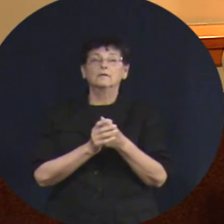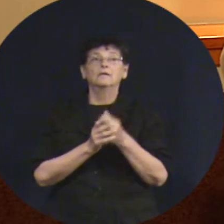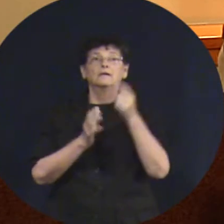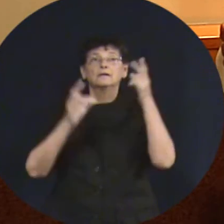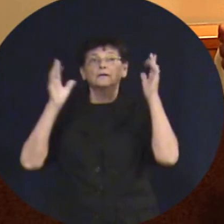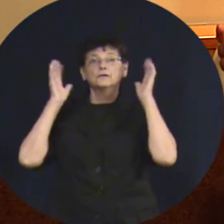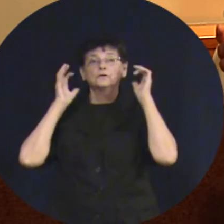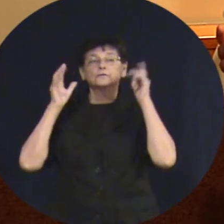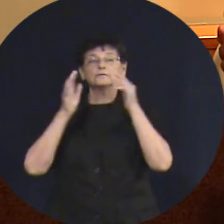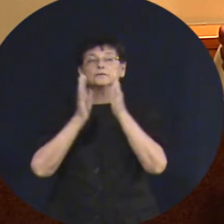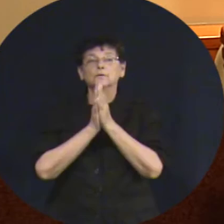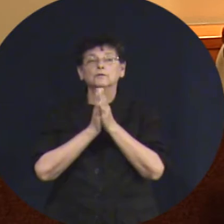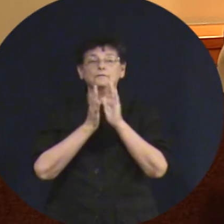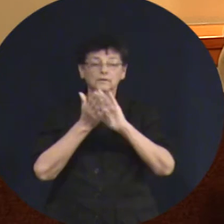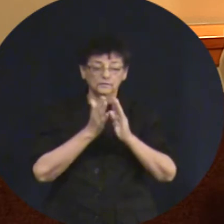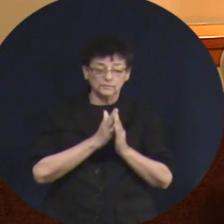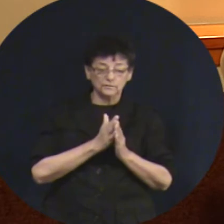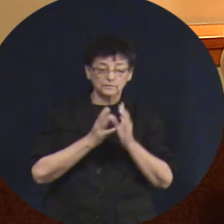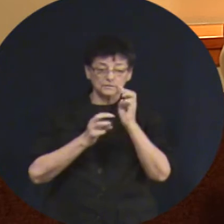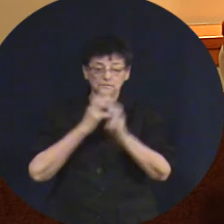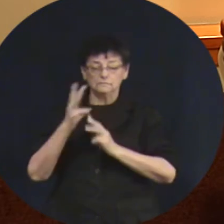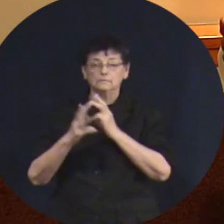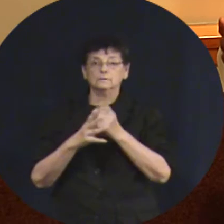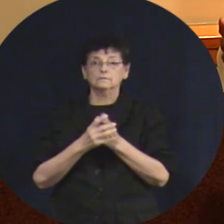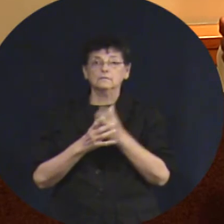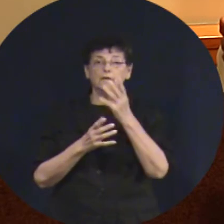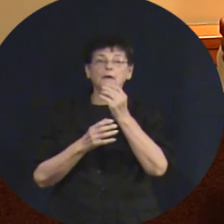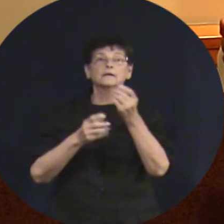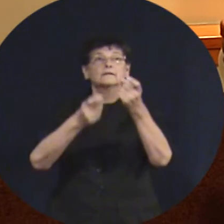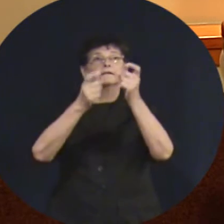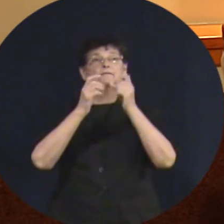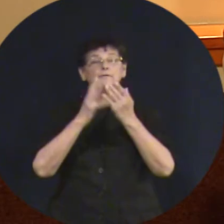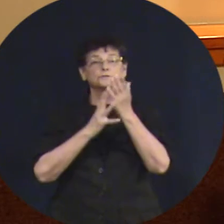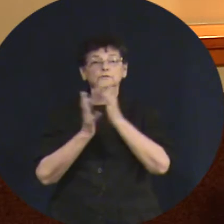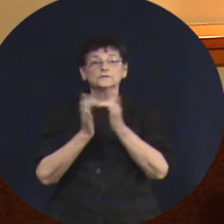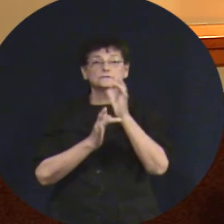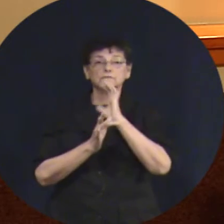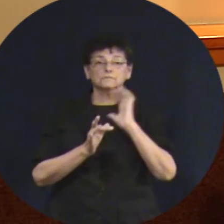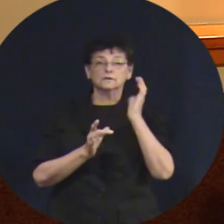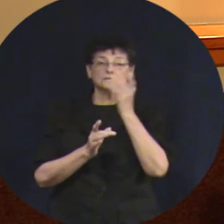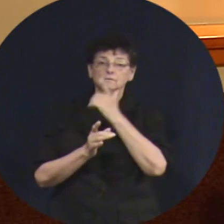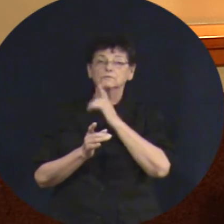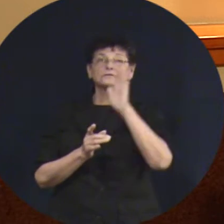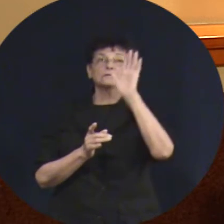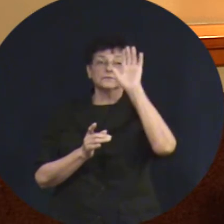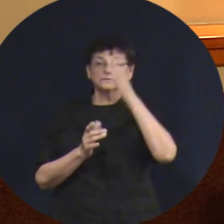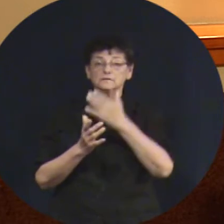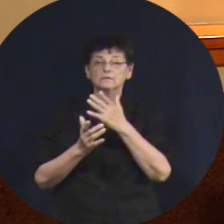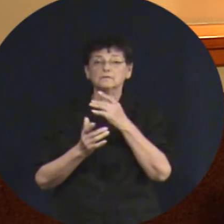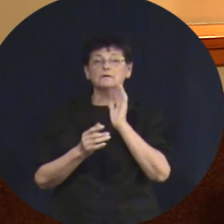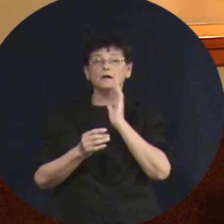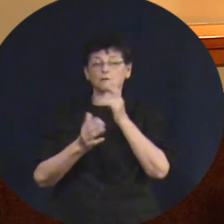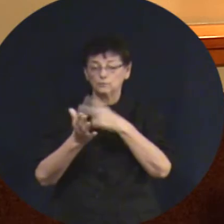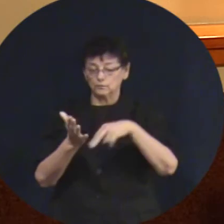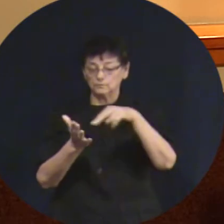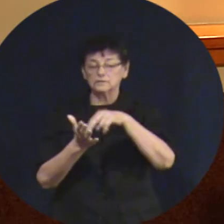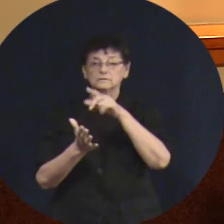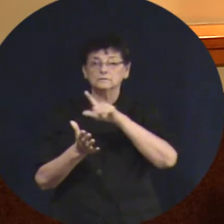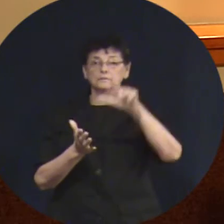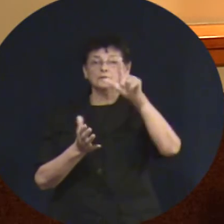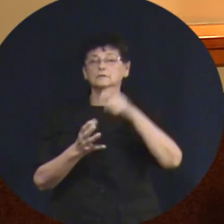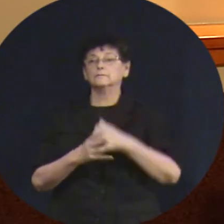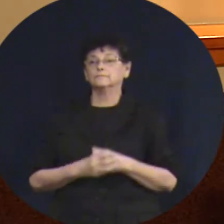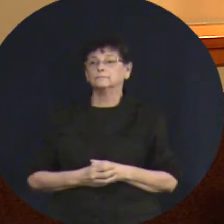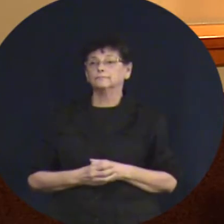these our prayers for our community and world, and grant them through Jesus Christ, your Son and our risen